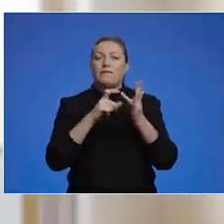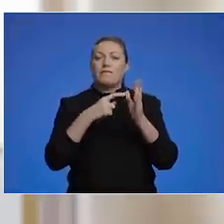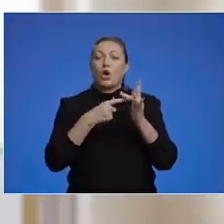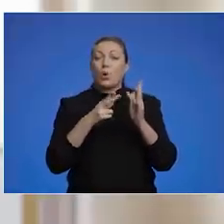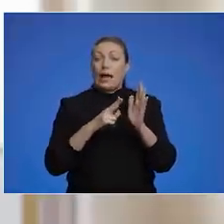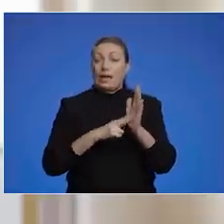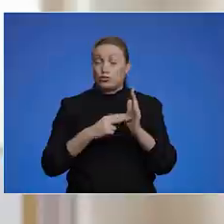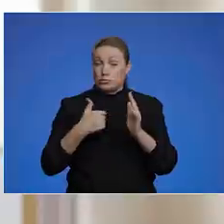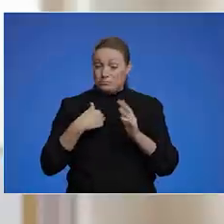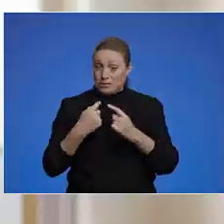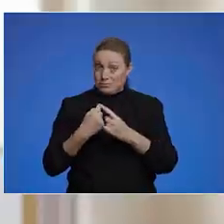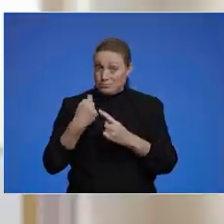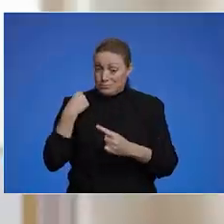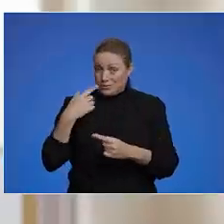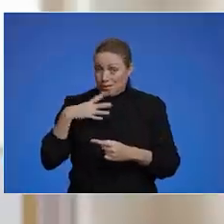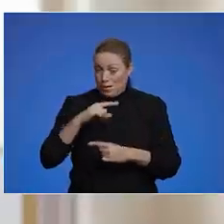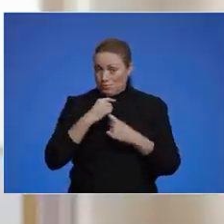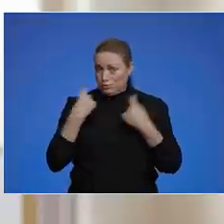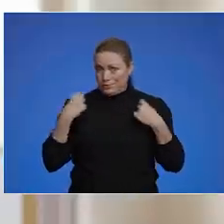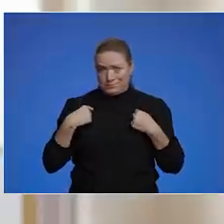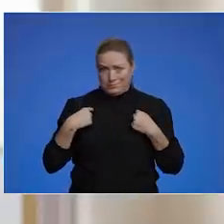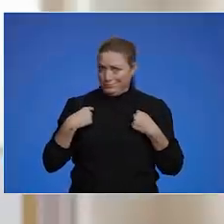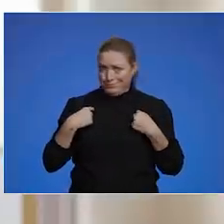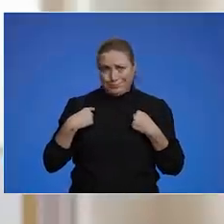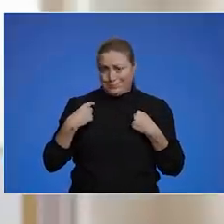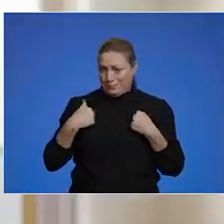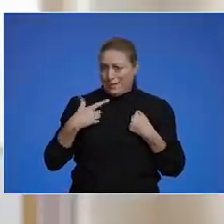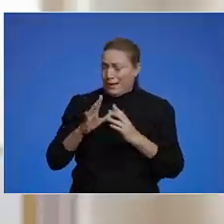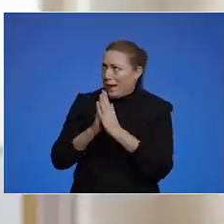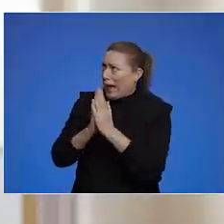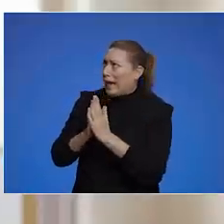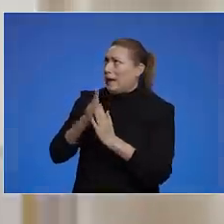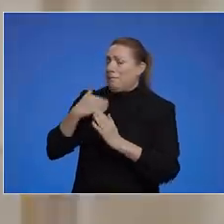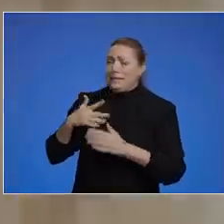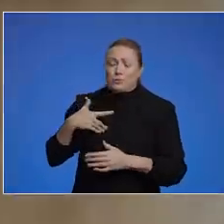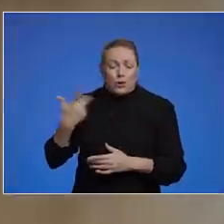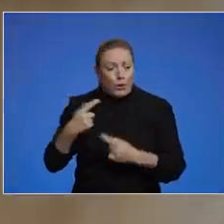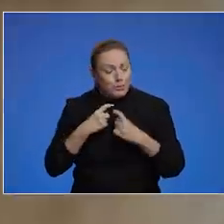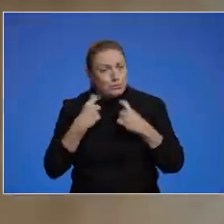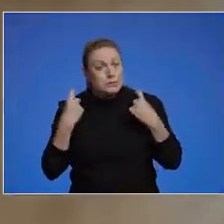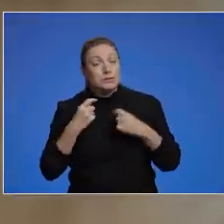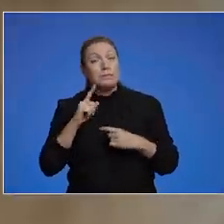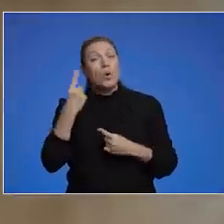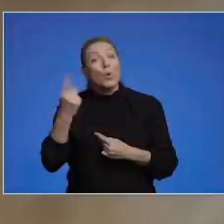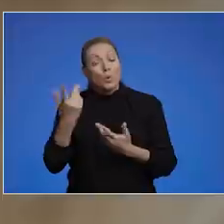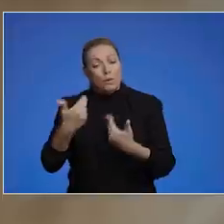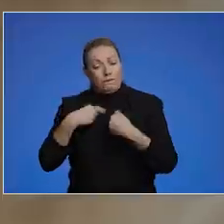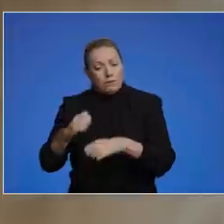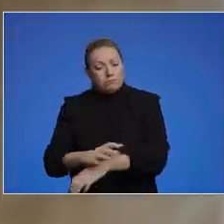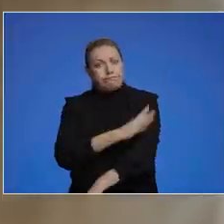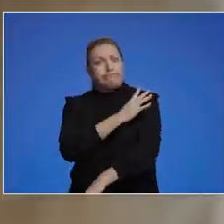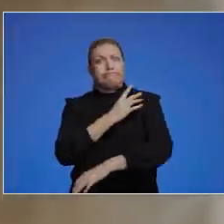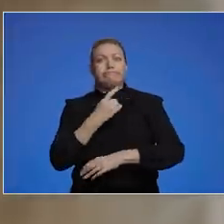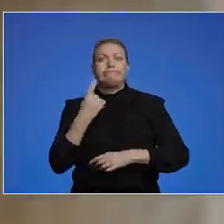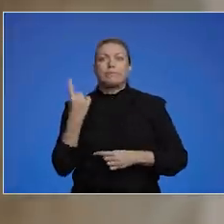always want to be a priest. In fact, I used to pray, God, please, anything but being a priest. But you know, the person who inspired me most